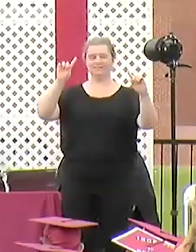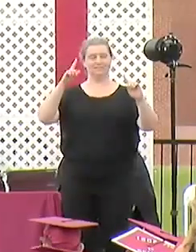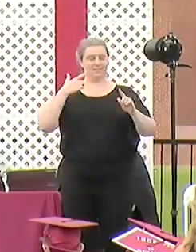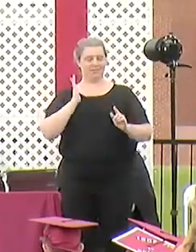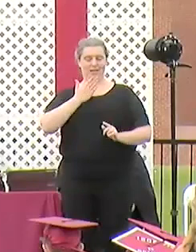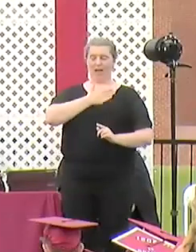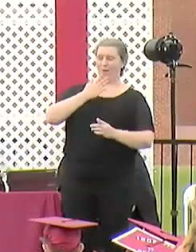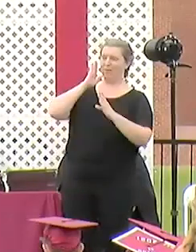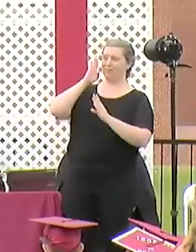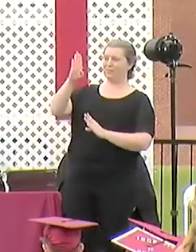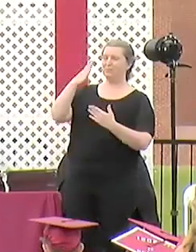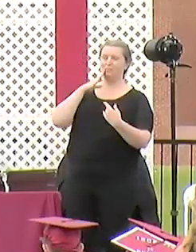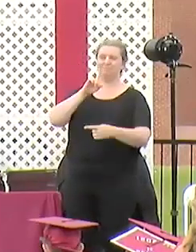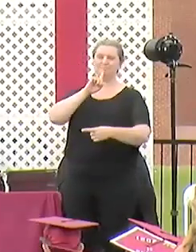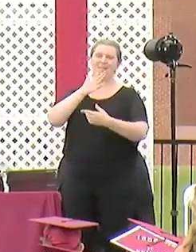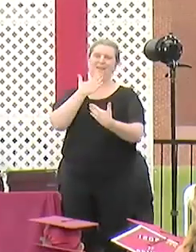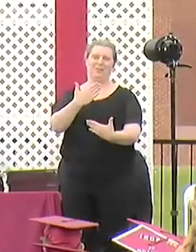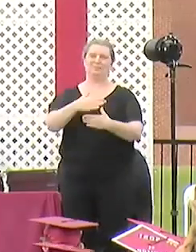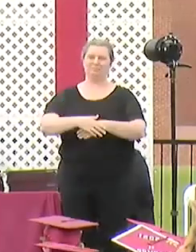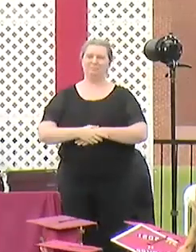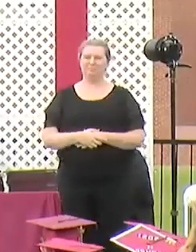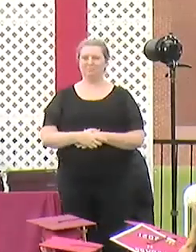past efforts. Thank you.